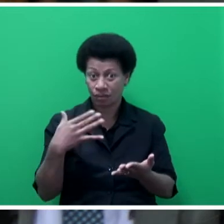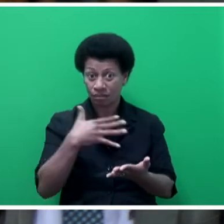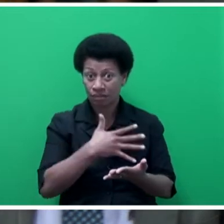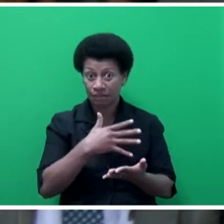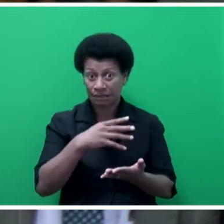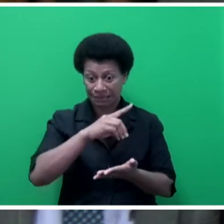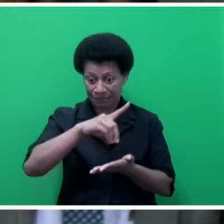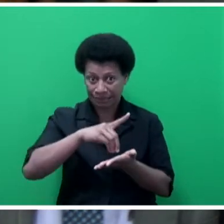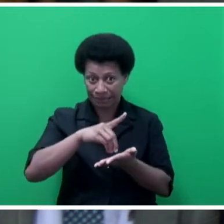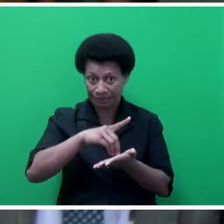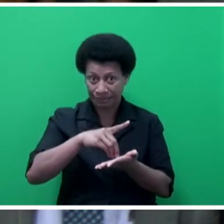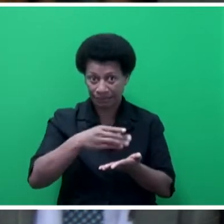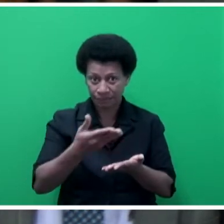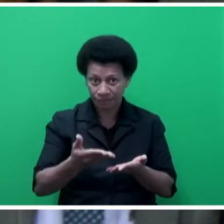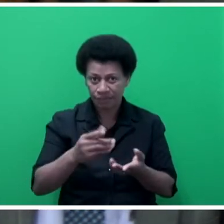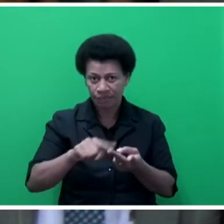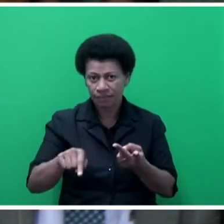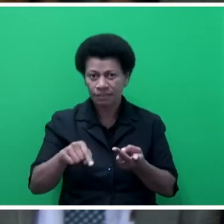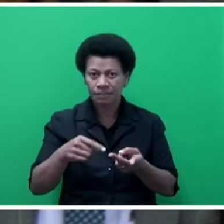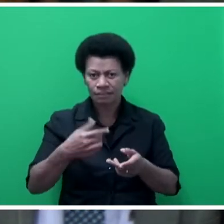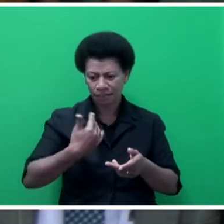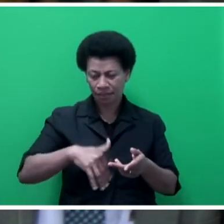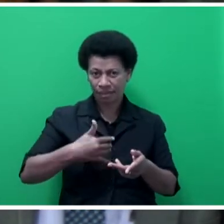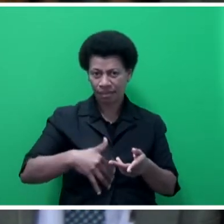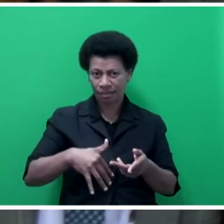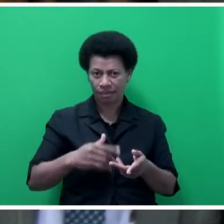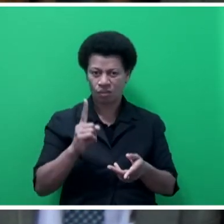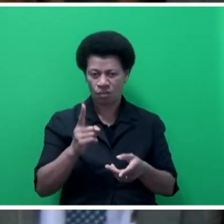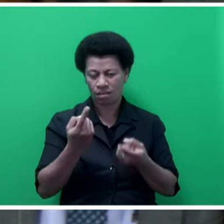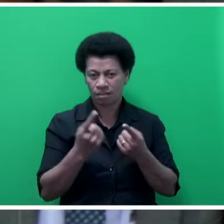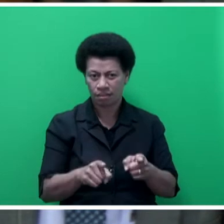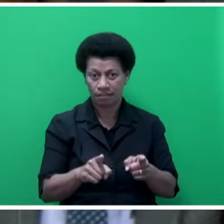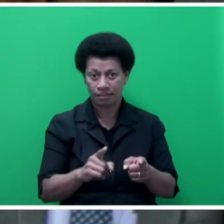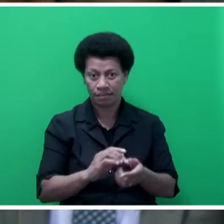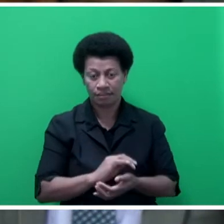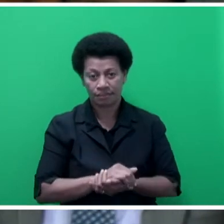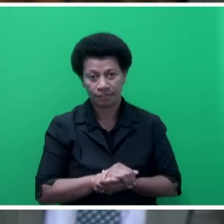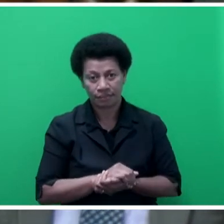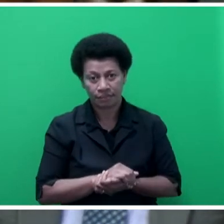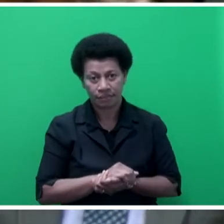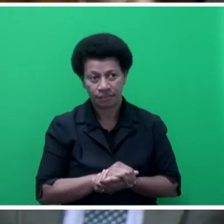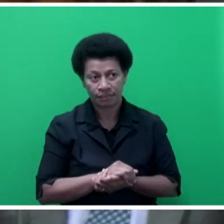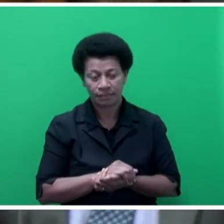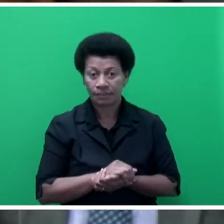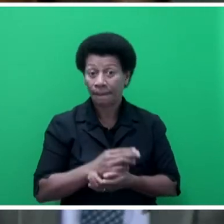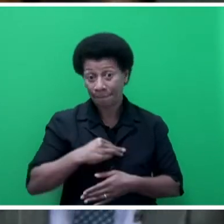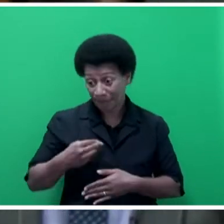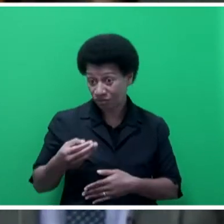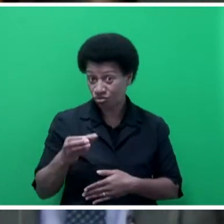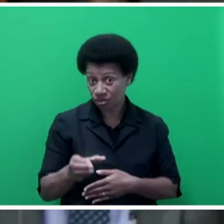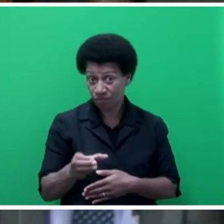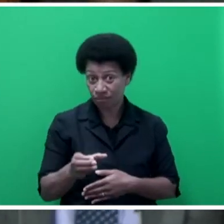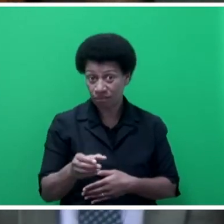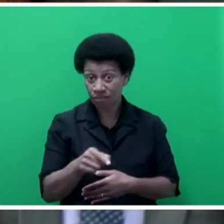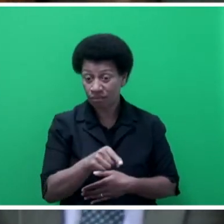death, and 34 cases of typhoid with 1 death. Our ministry